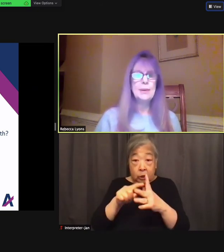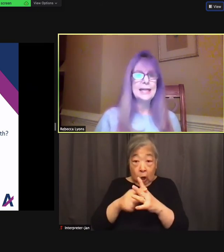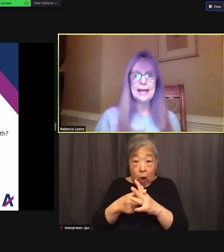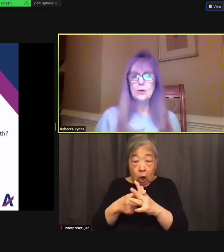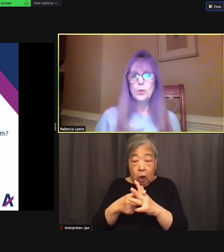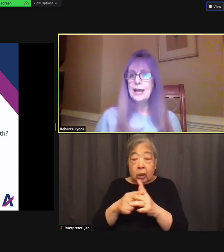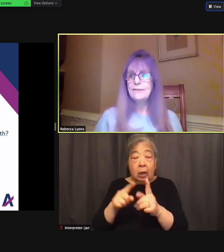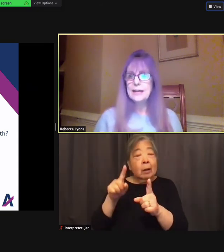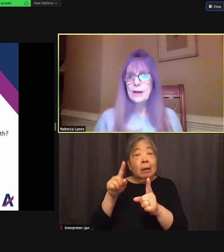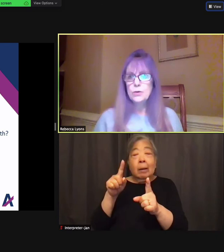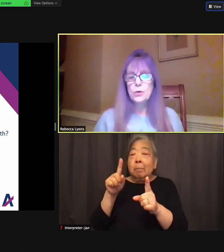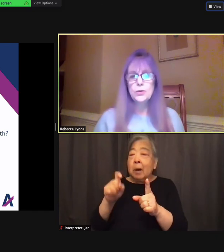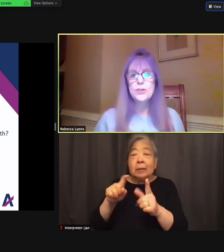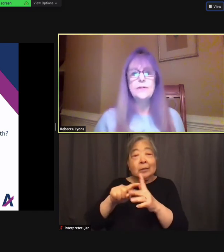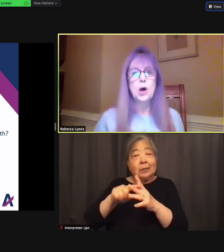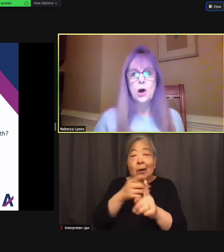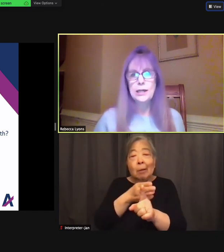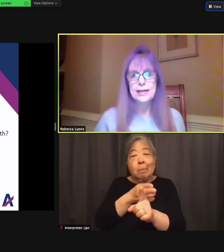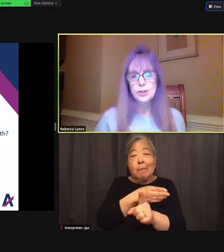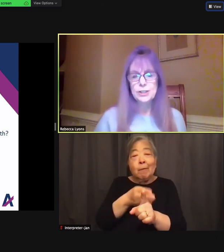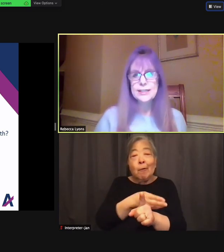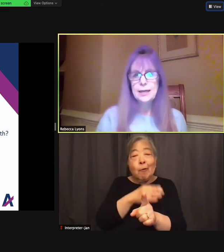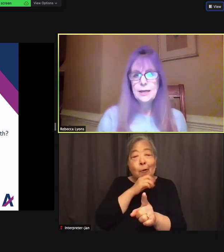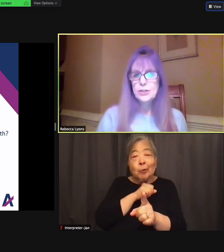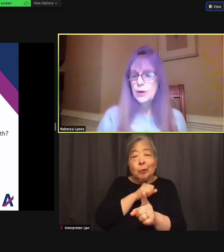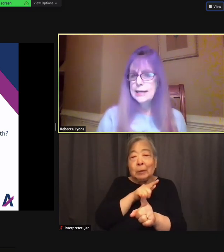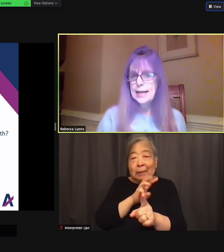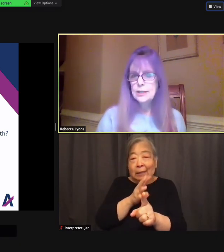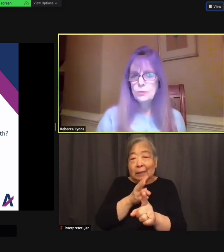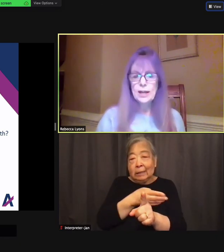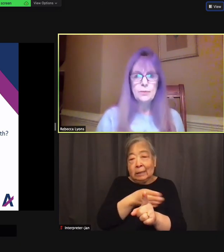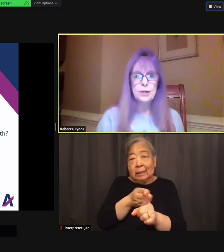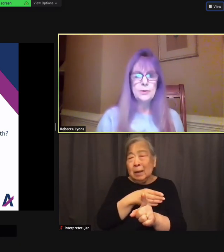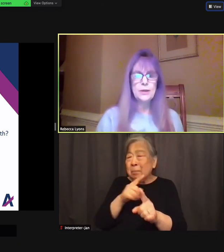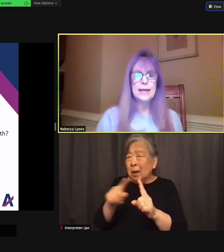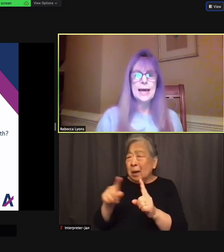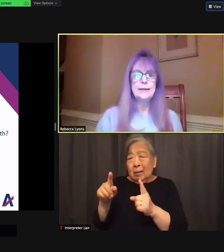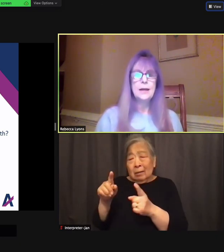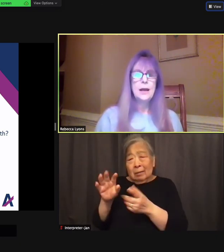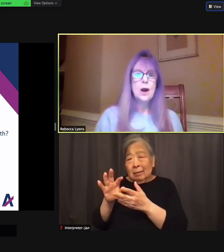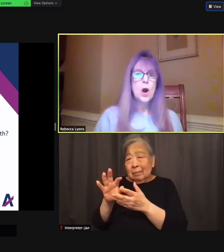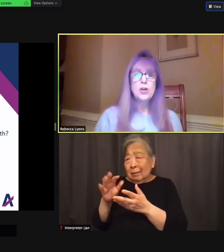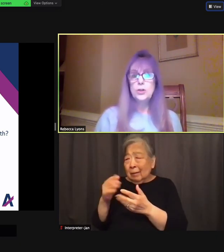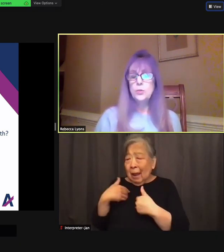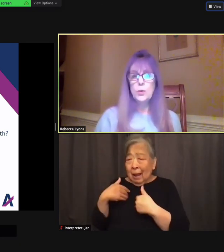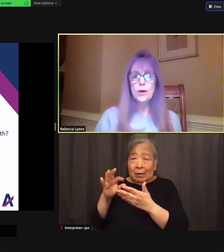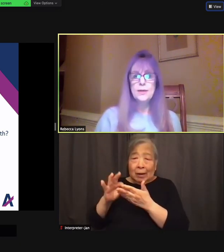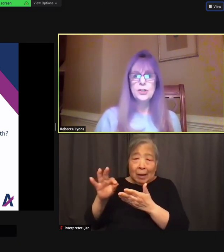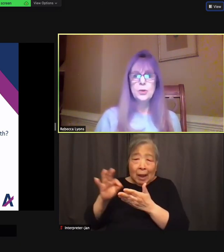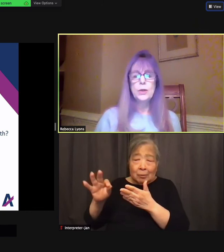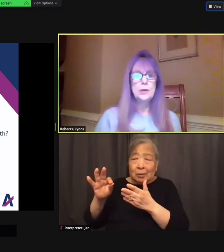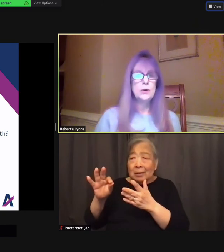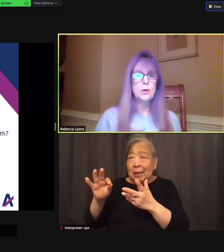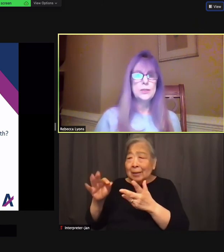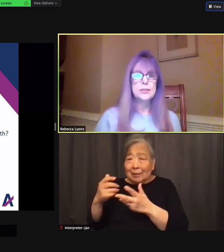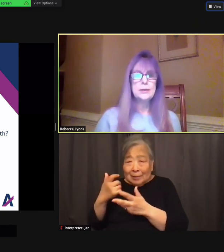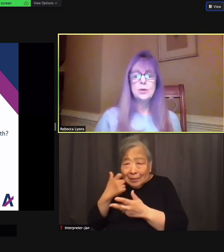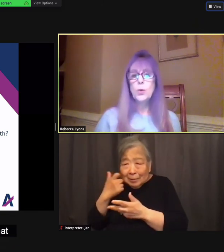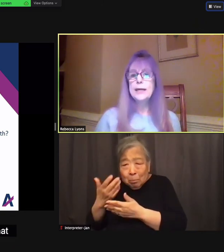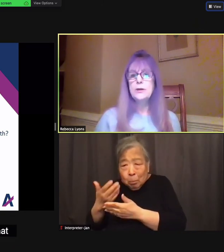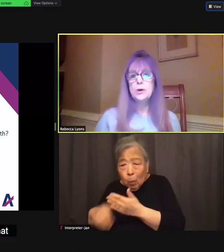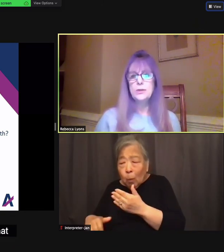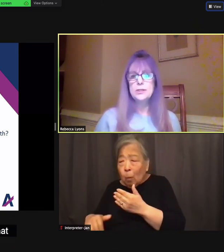birthday, but again, we have account holders of all ages. So again, we have people that are newborns,